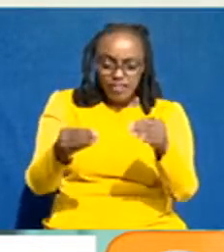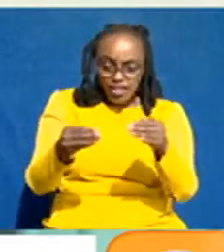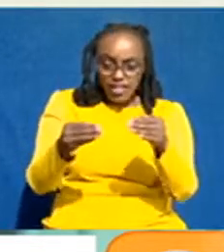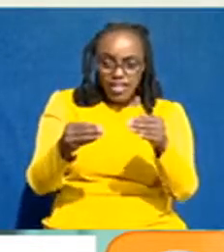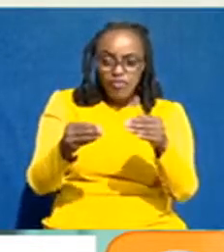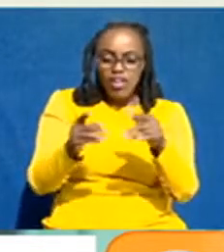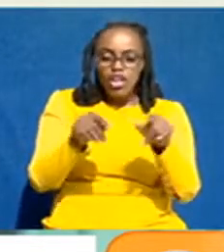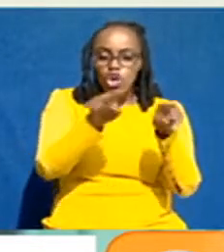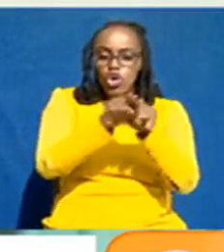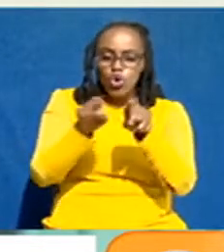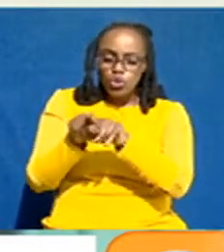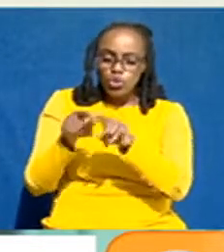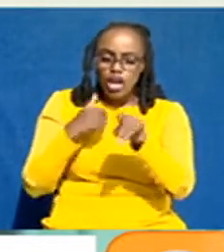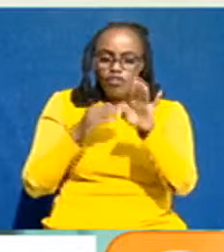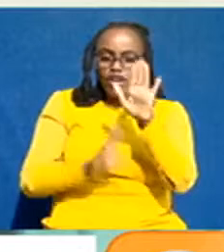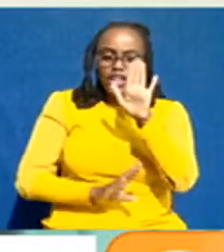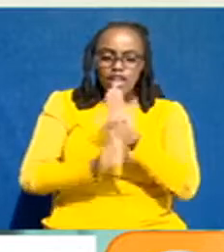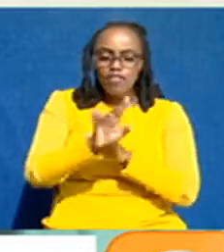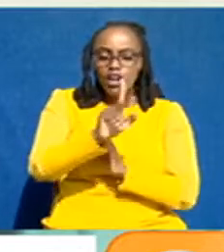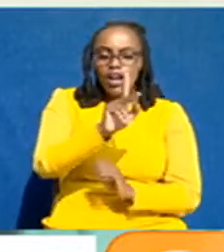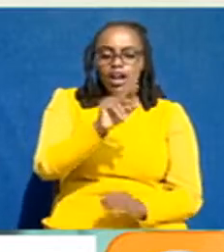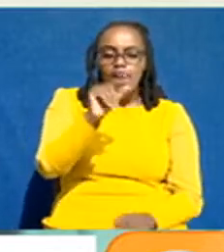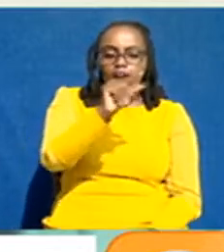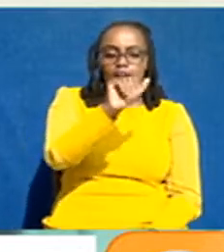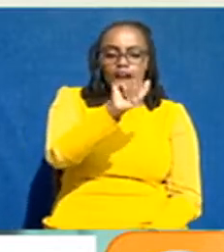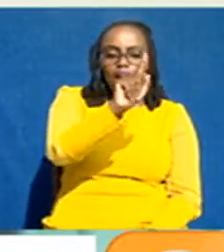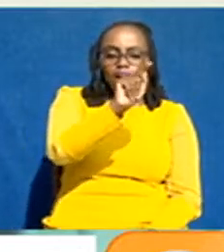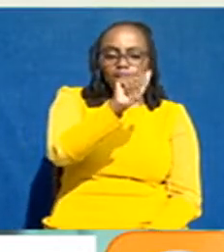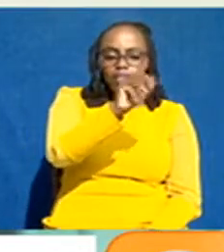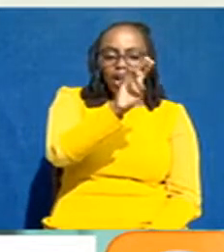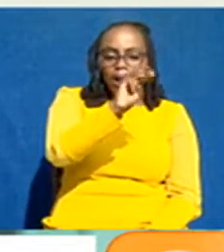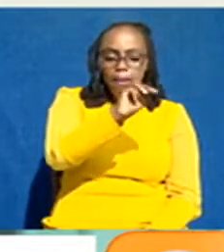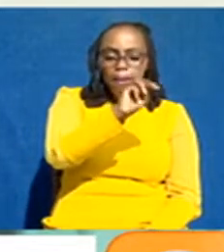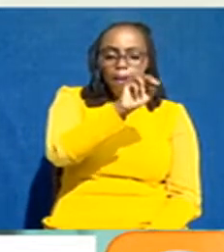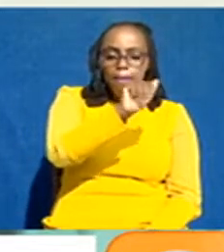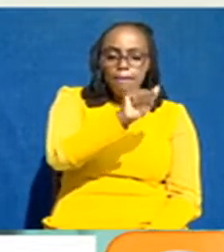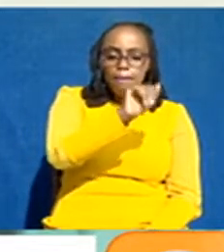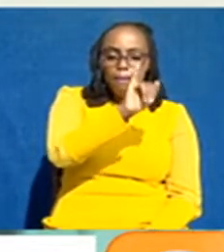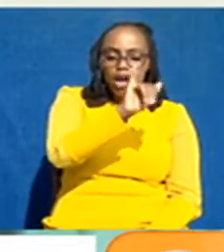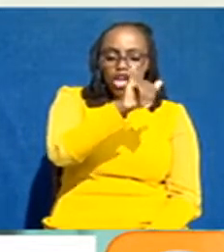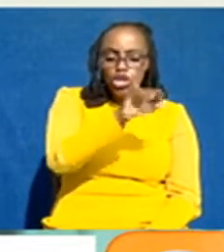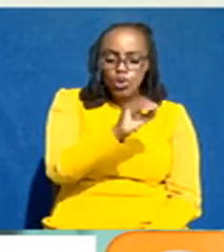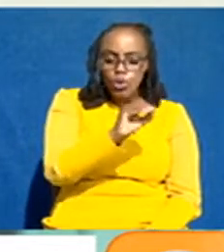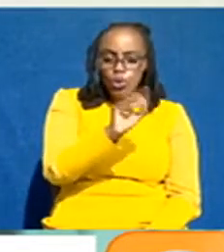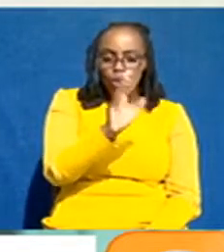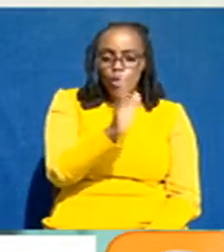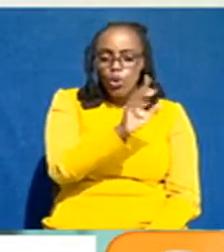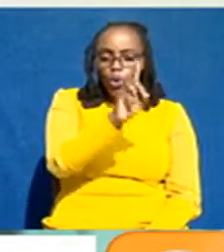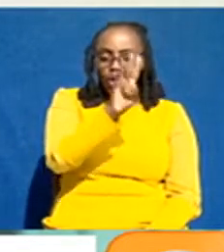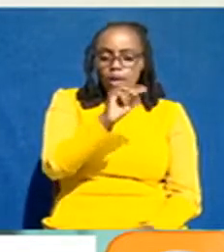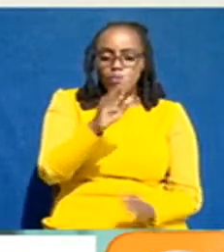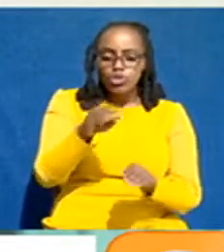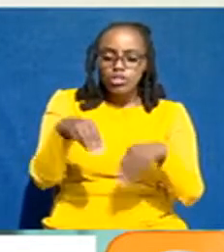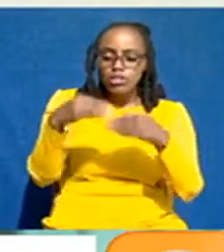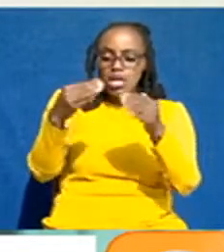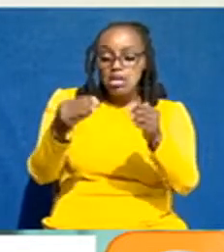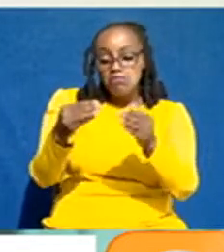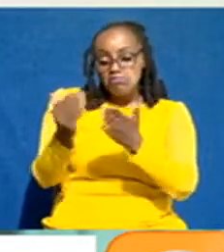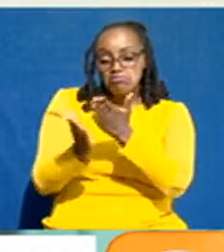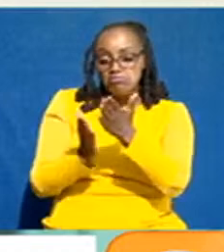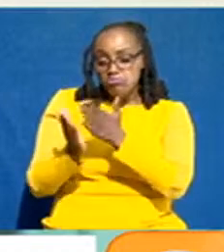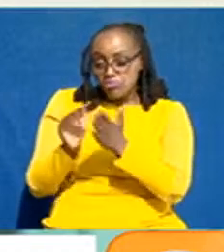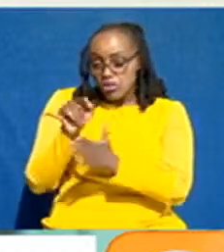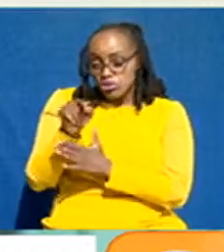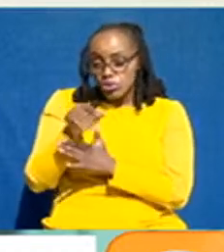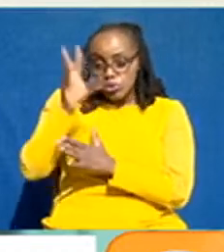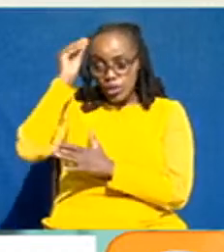on course also to develop Gatamayo Dam and Roiroto Dam to serve Kiabu areas. And also